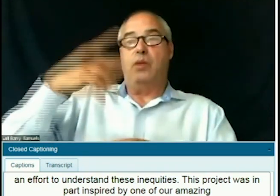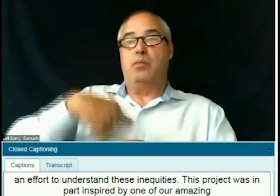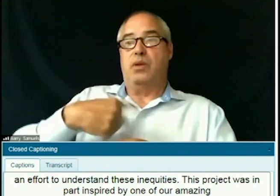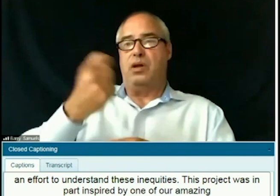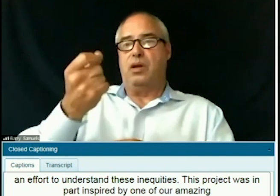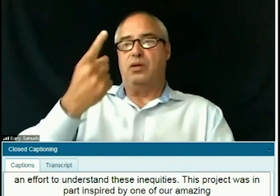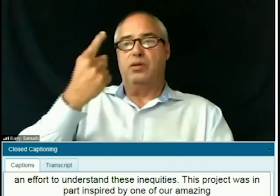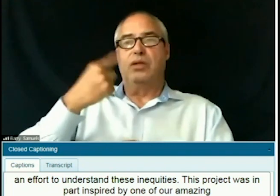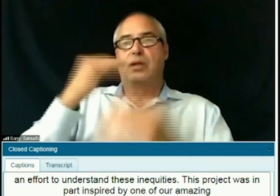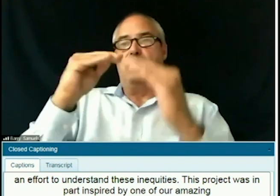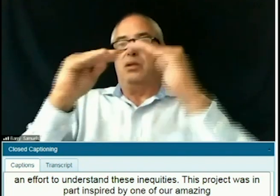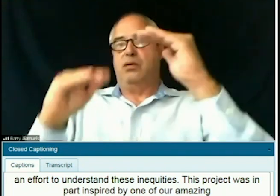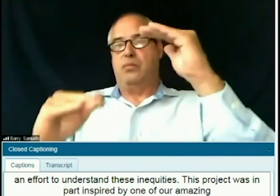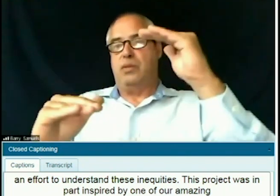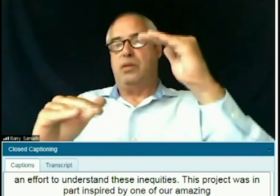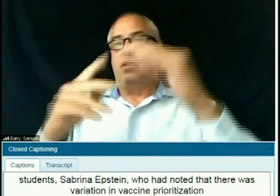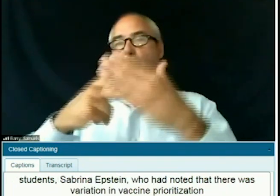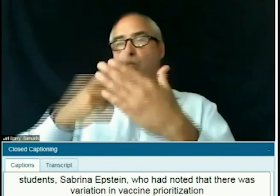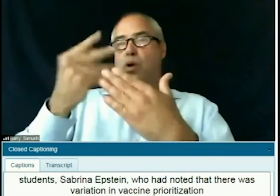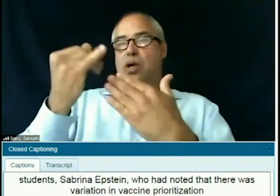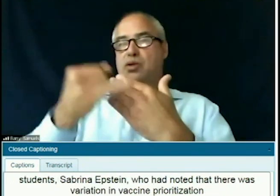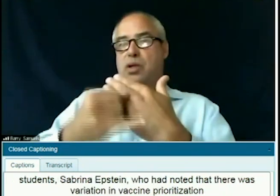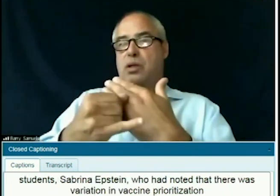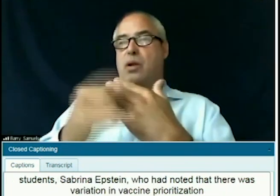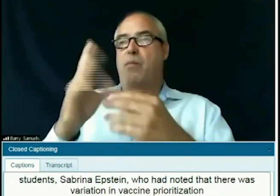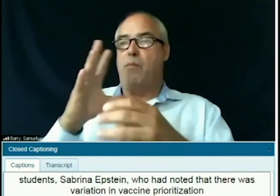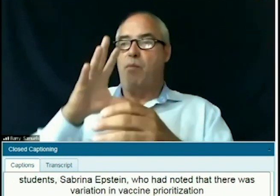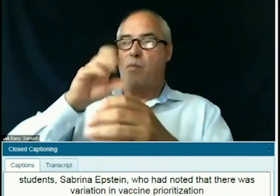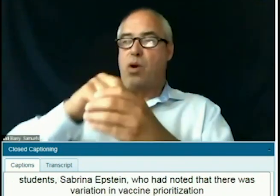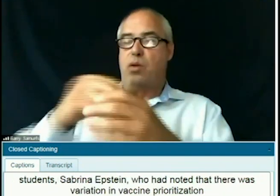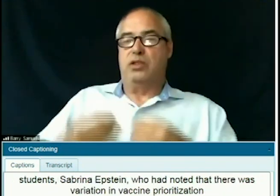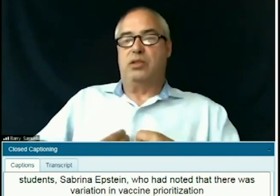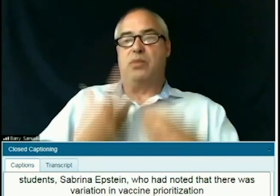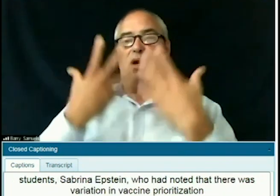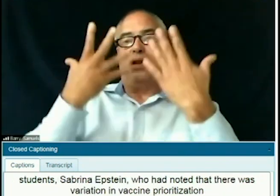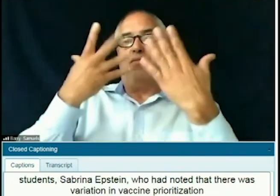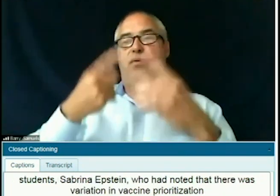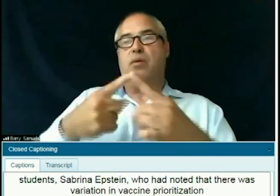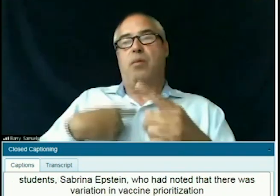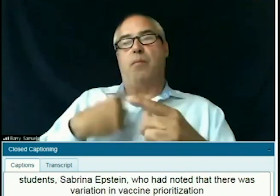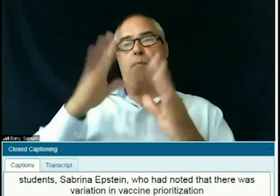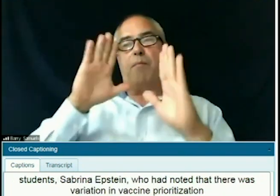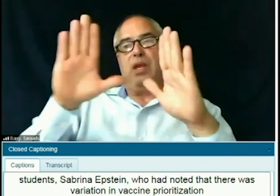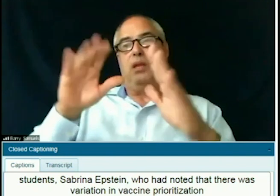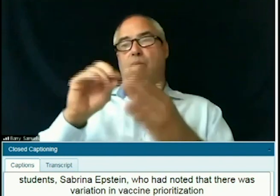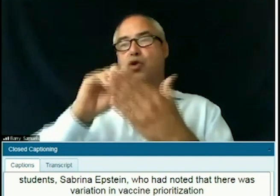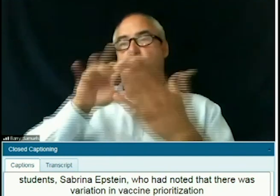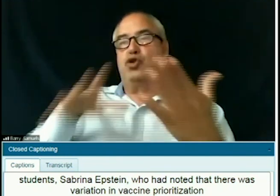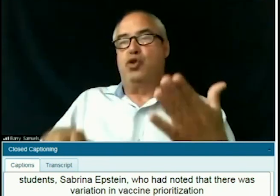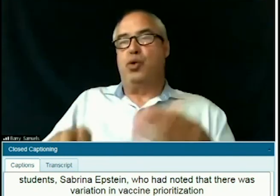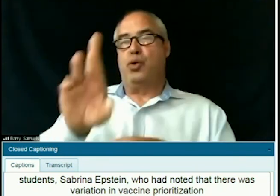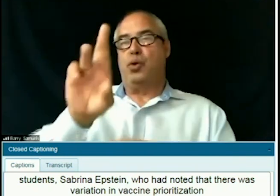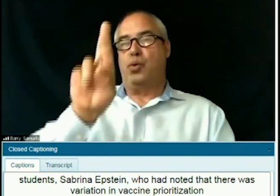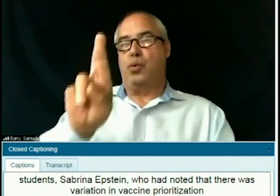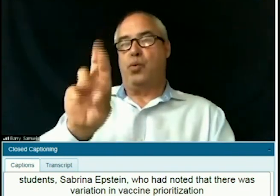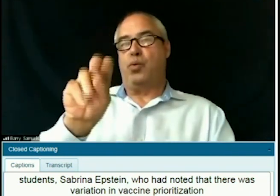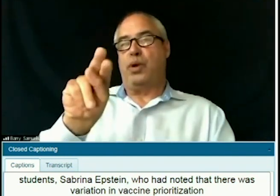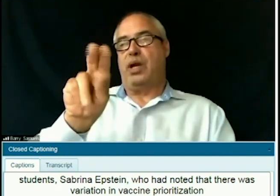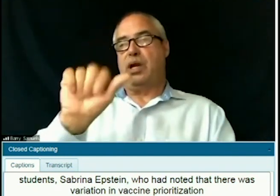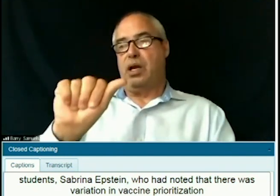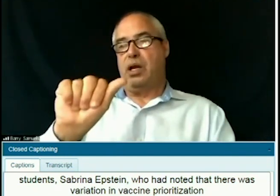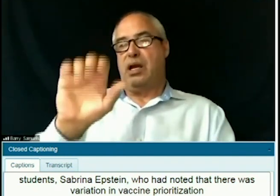inequities. This project was in part inspired by one of our amazing students, Sabrina Epstein, who had noted that there